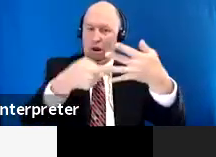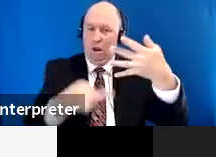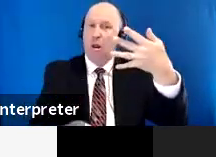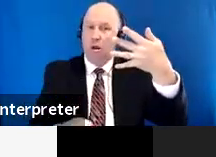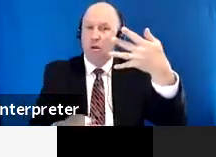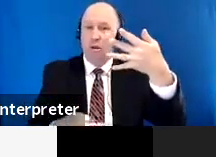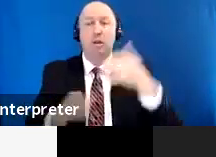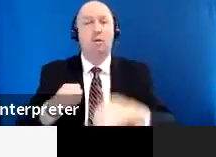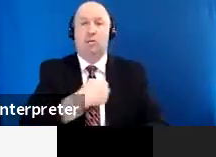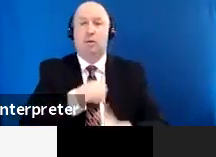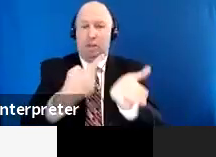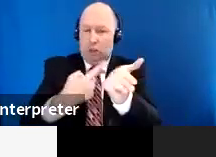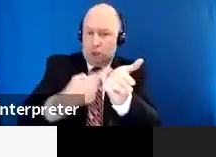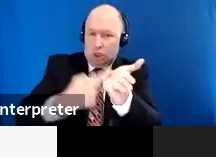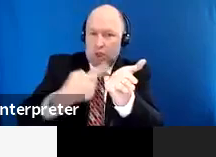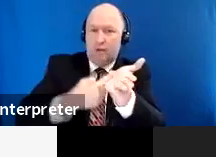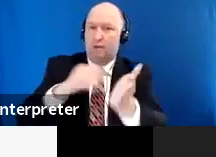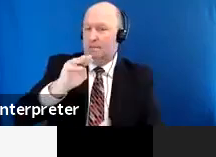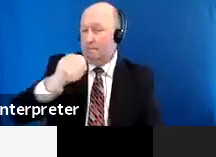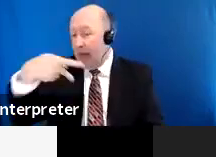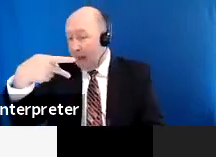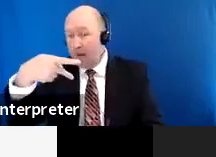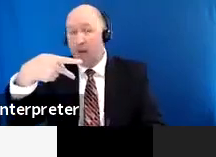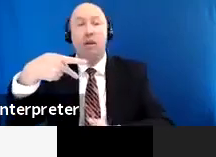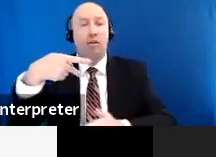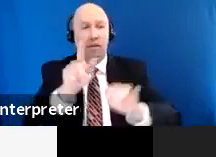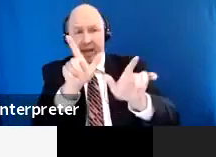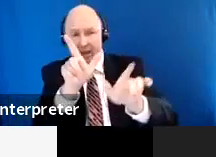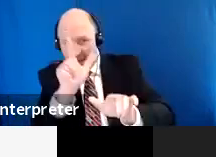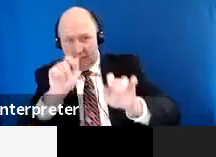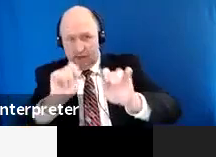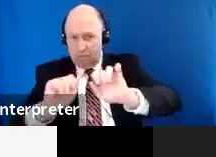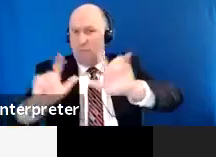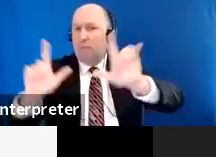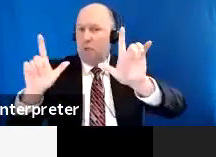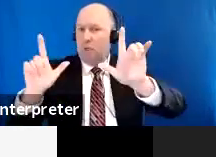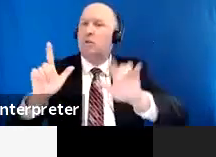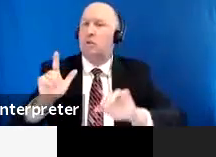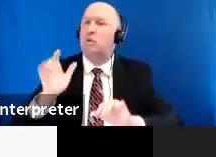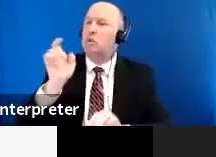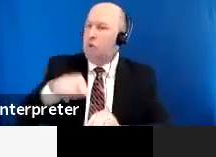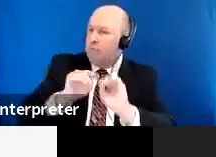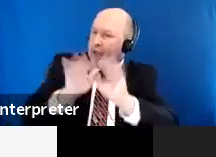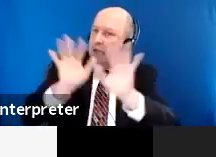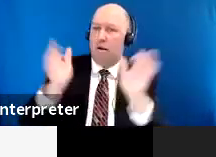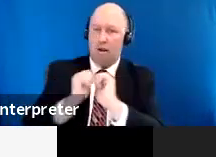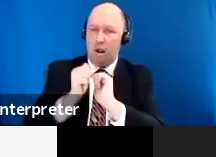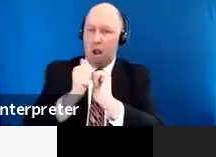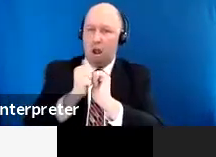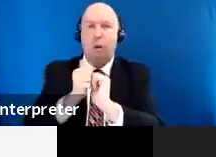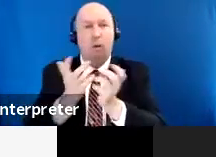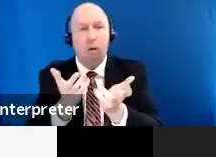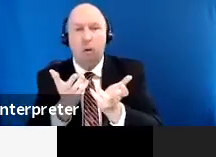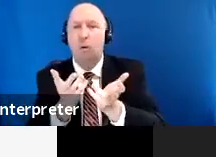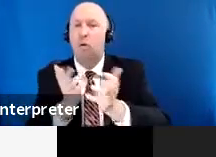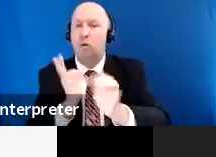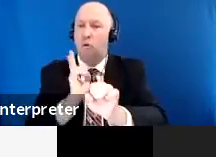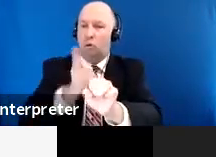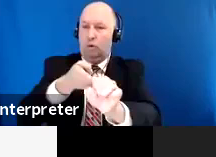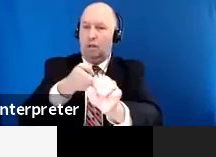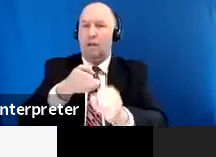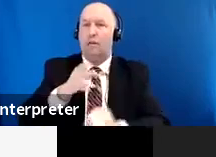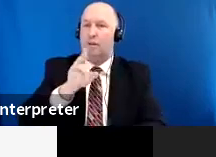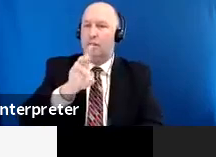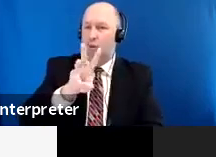Again, we've talked about the interactive map. It should be straightforward to be able to get onto